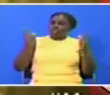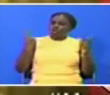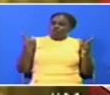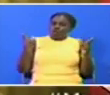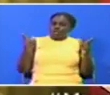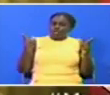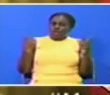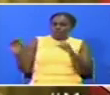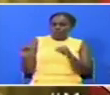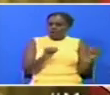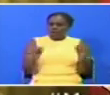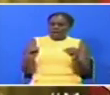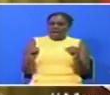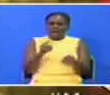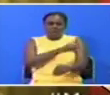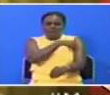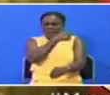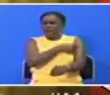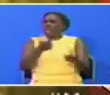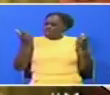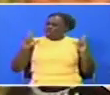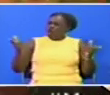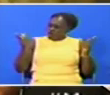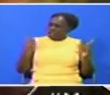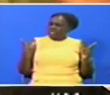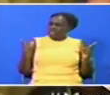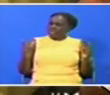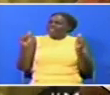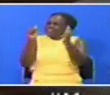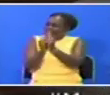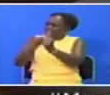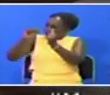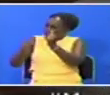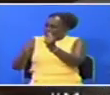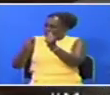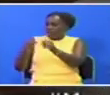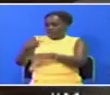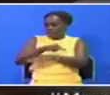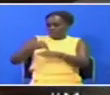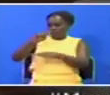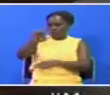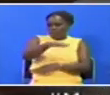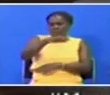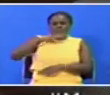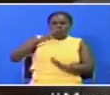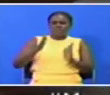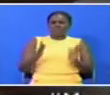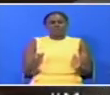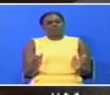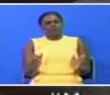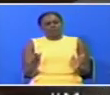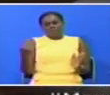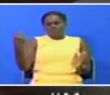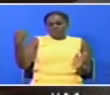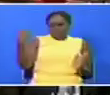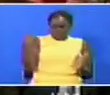mobile clinic. A container for 10 million shillings. National Assembly Speaker Justin Muturi